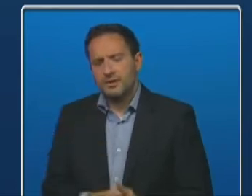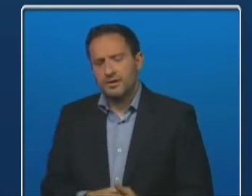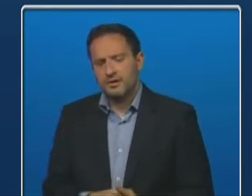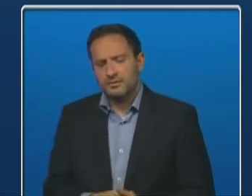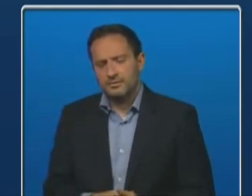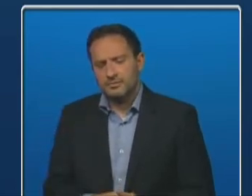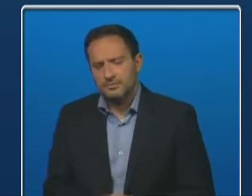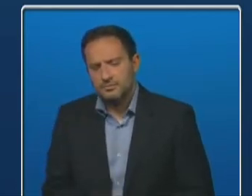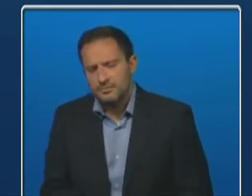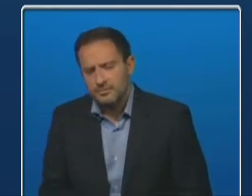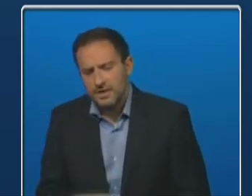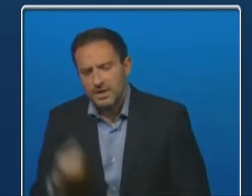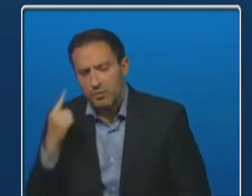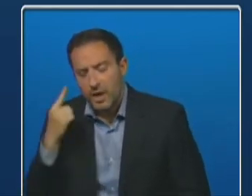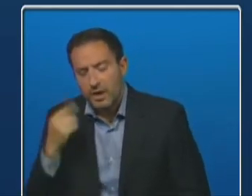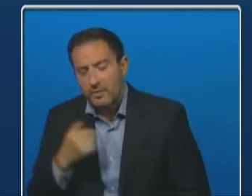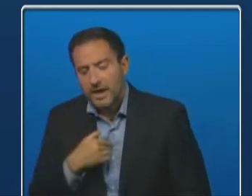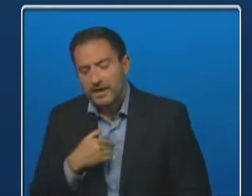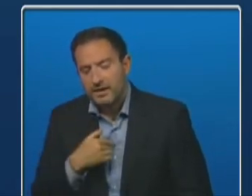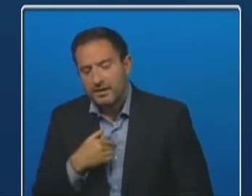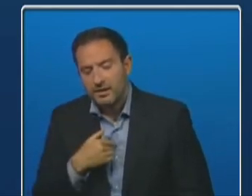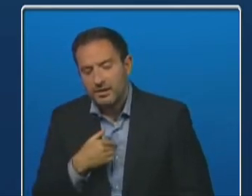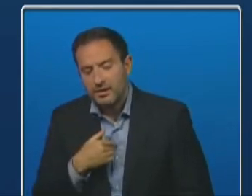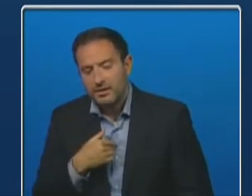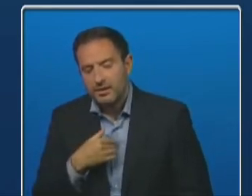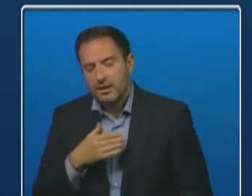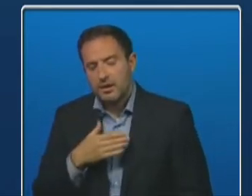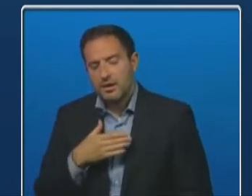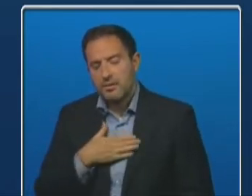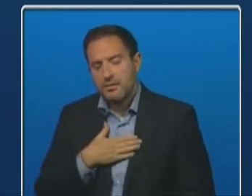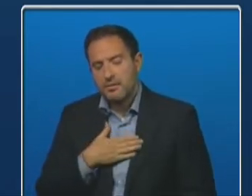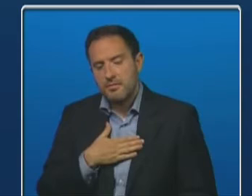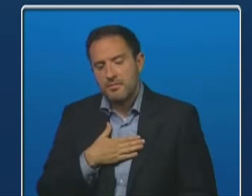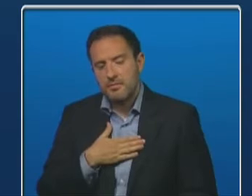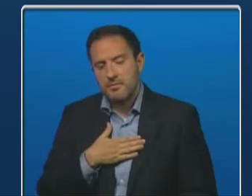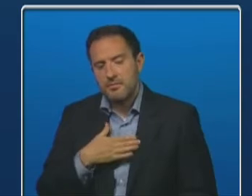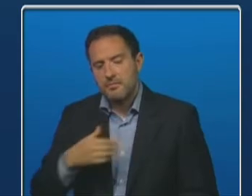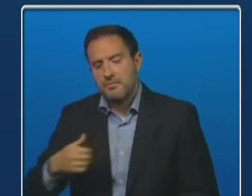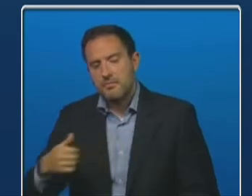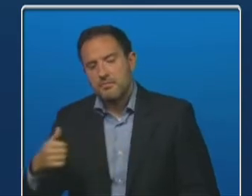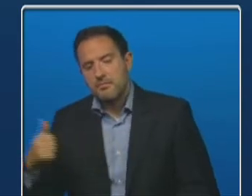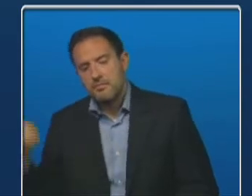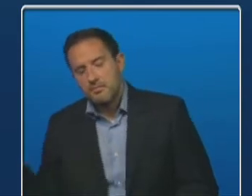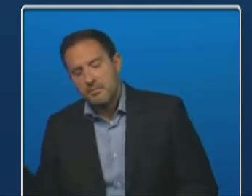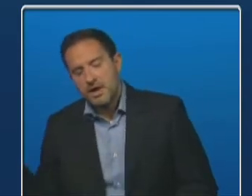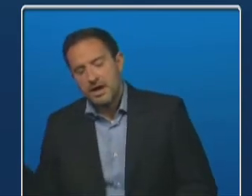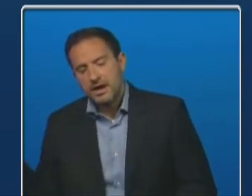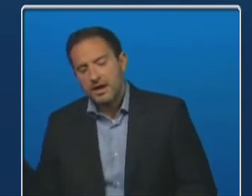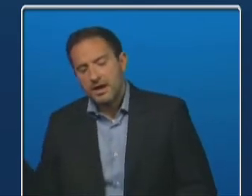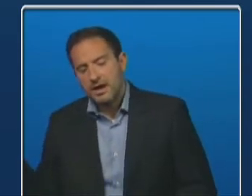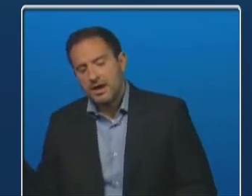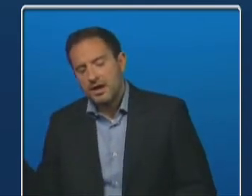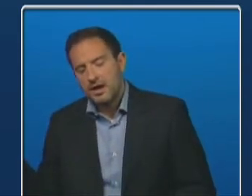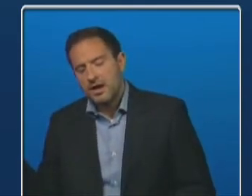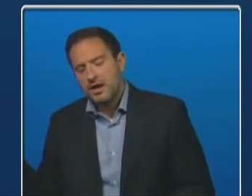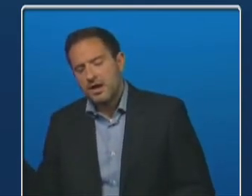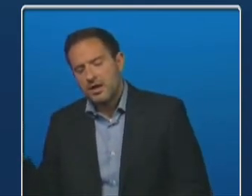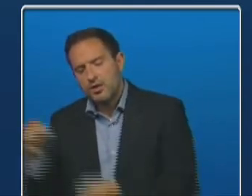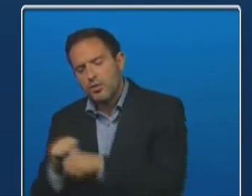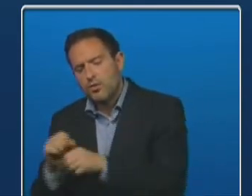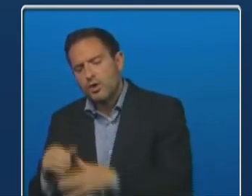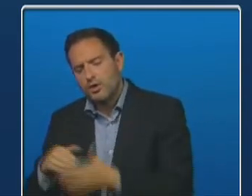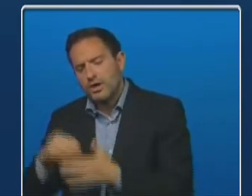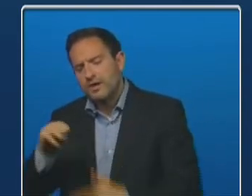Thank you. Hopefully you can hear me. And my colleague Mark here in Michigan actually knocked out a couple of questions that I was curious about.